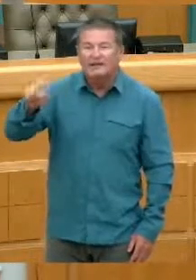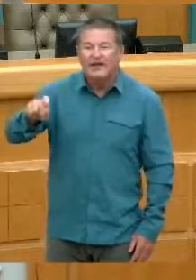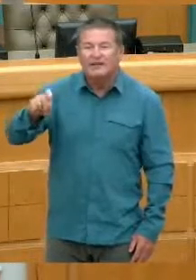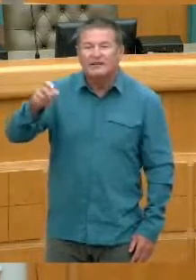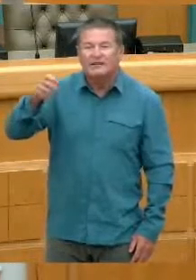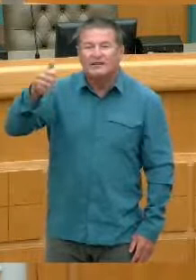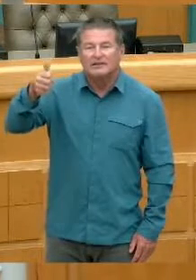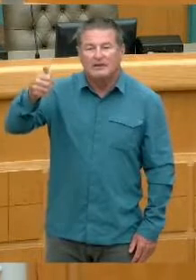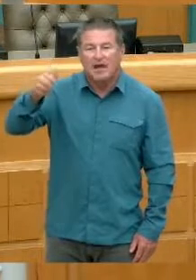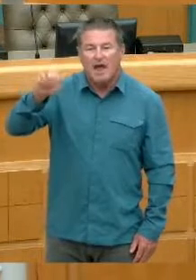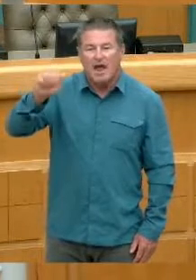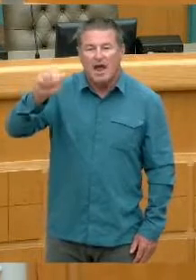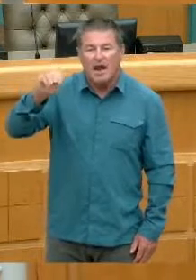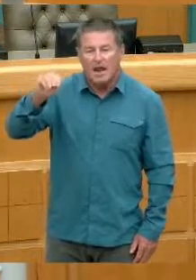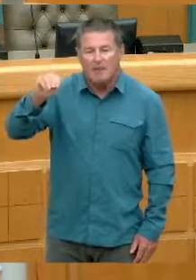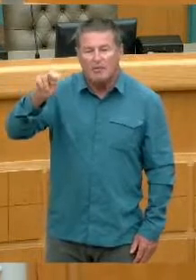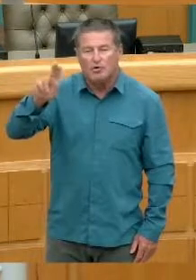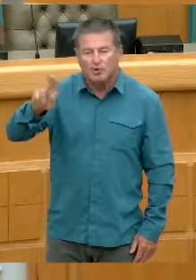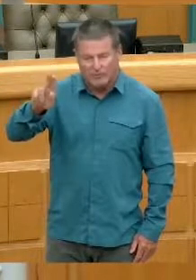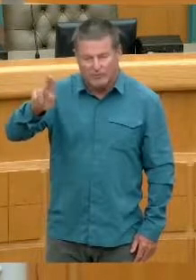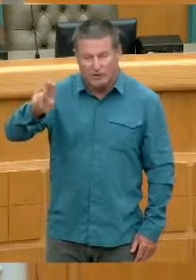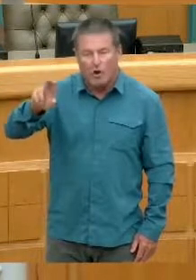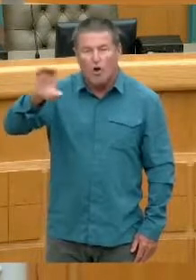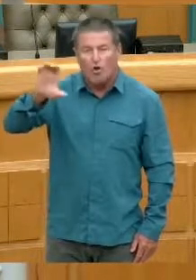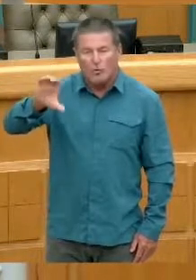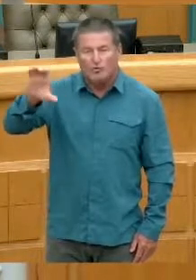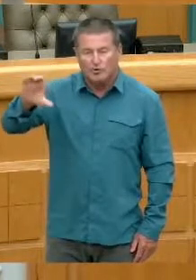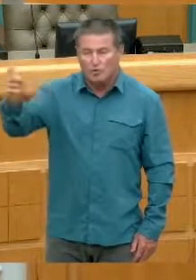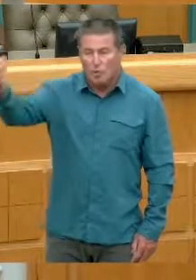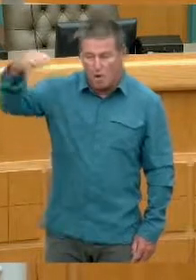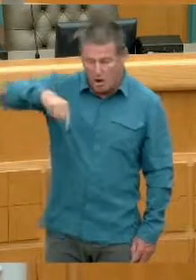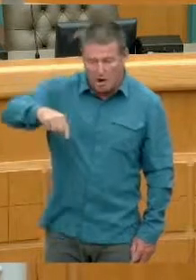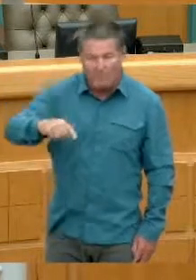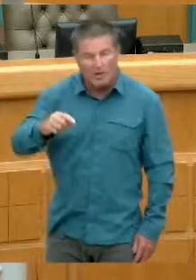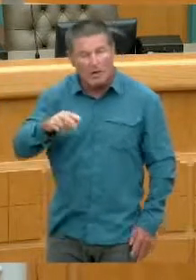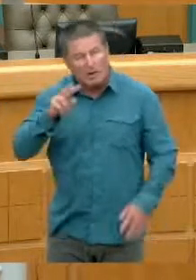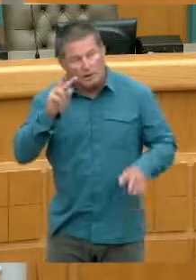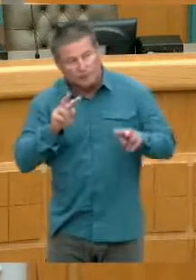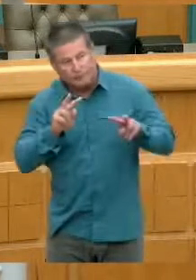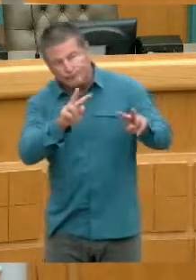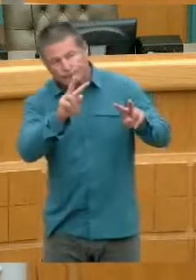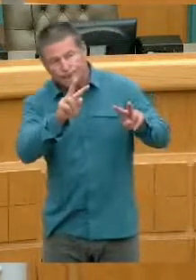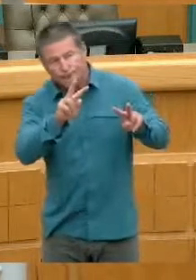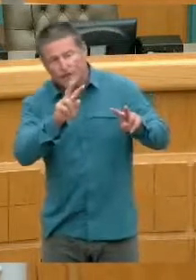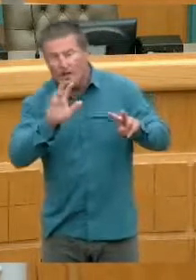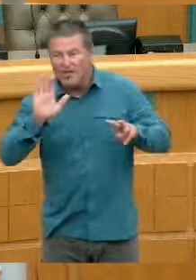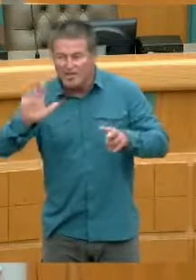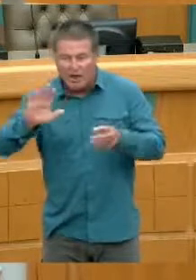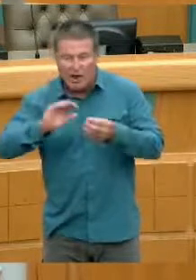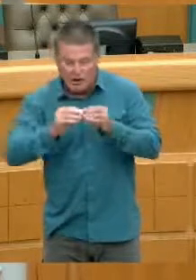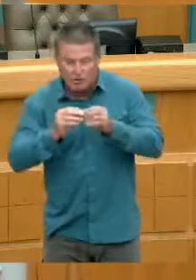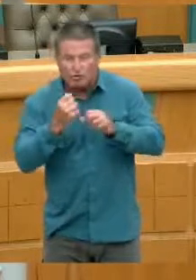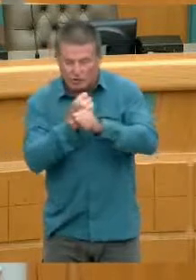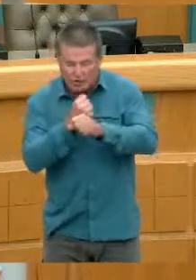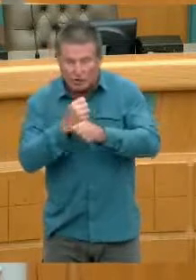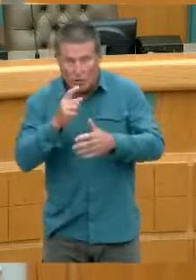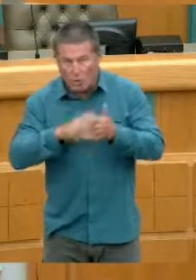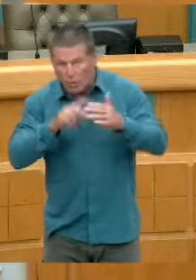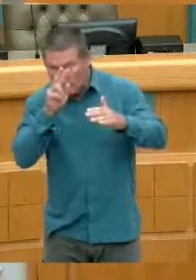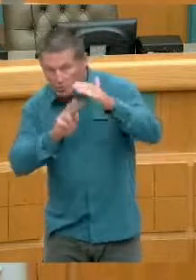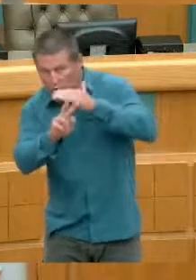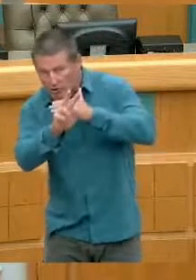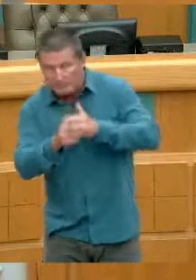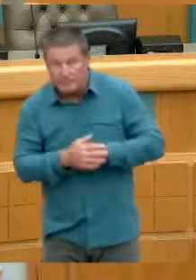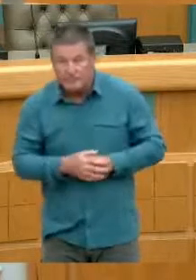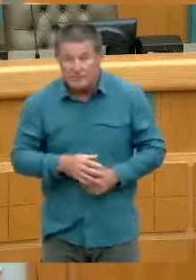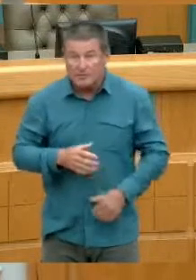Christi will be presenting their updated modeling numbers and predictive modeling and forecasts and that type of thing. So on Wednesdays,